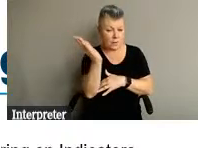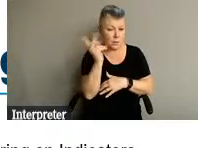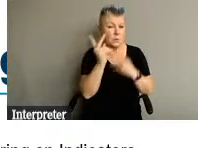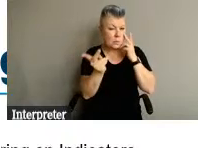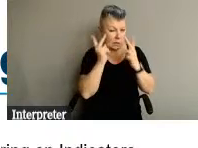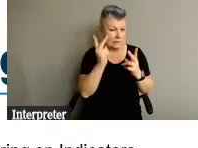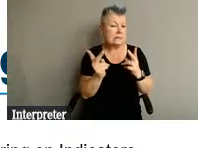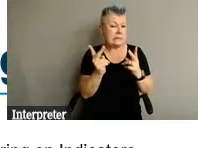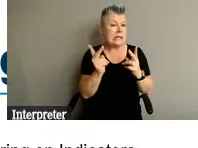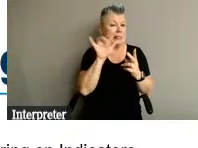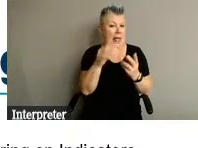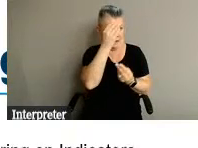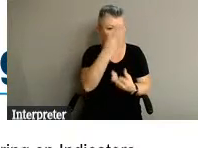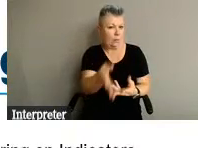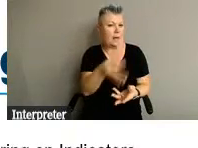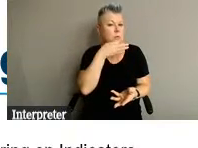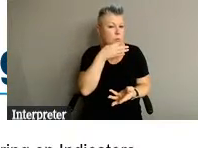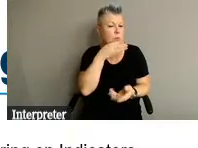up very shortly.